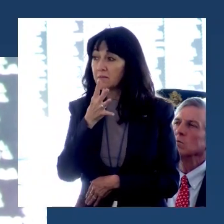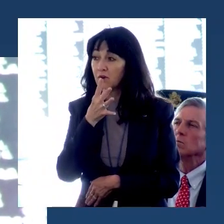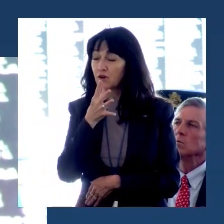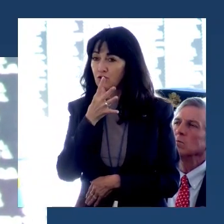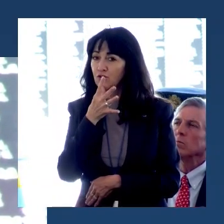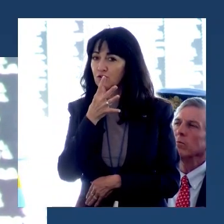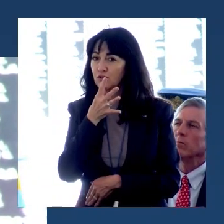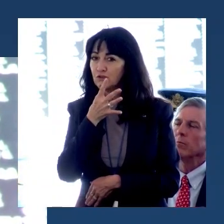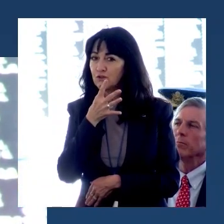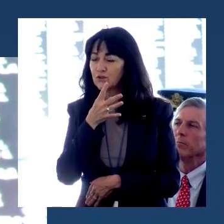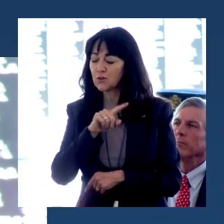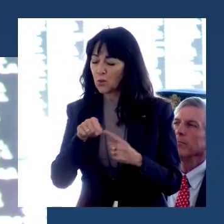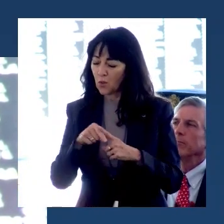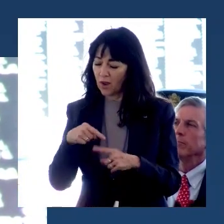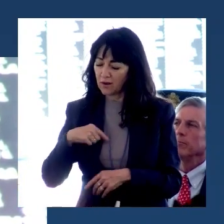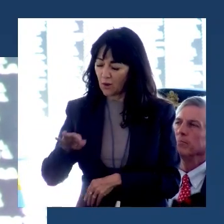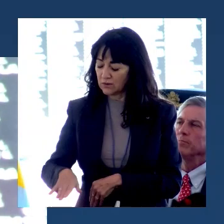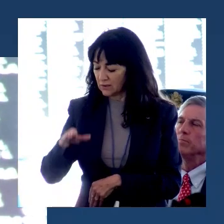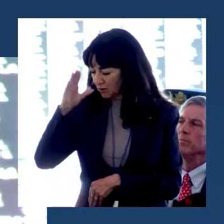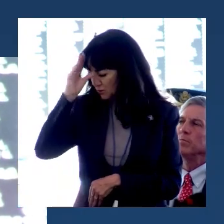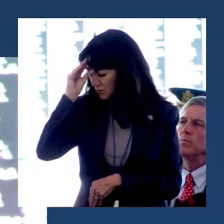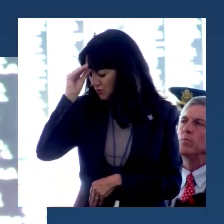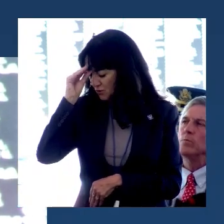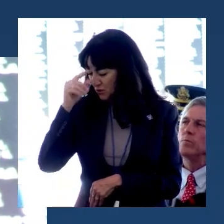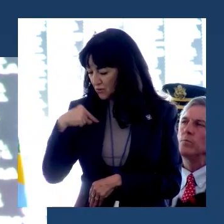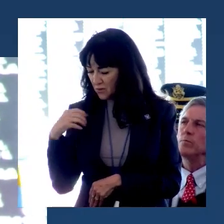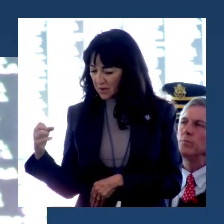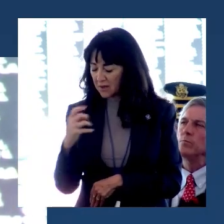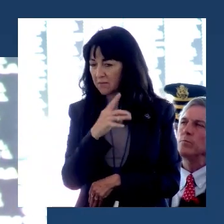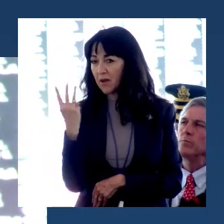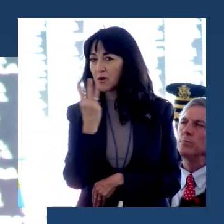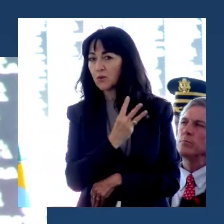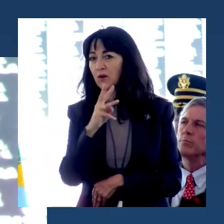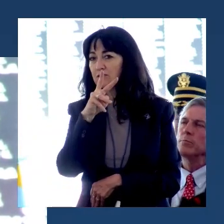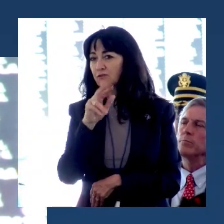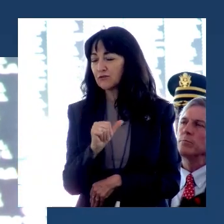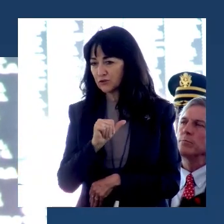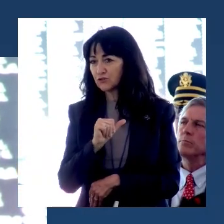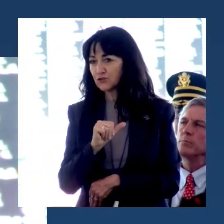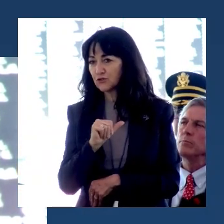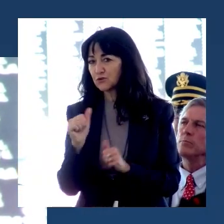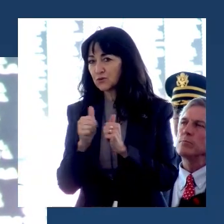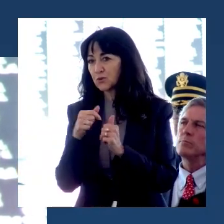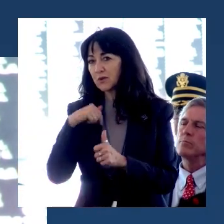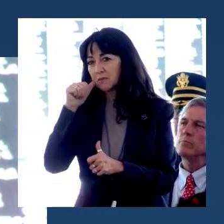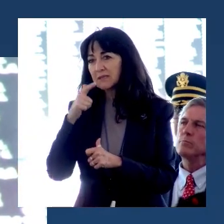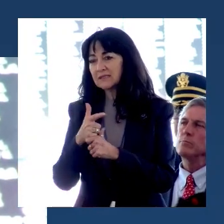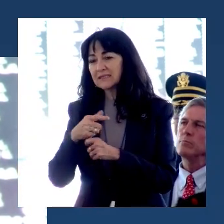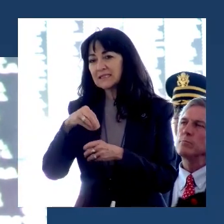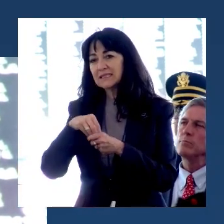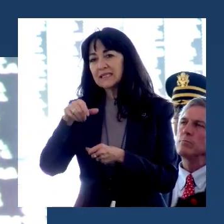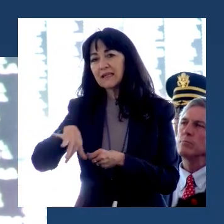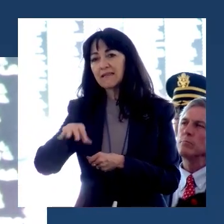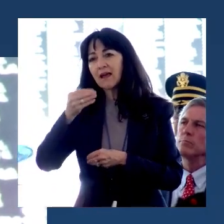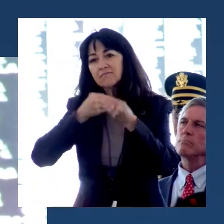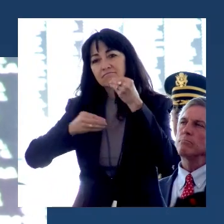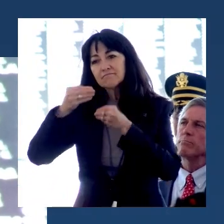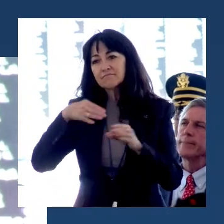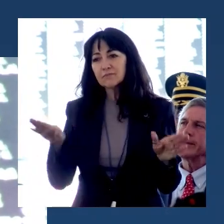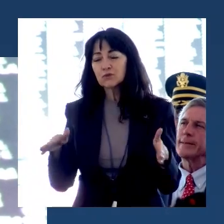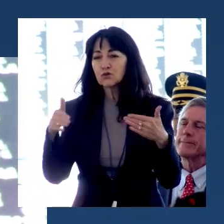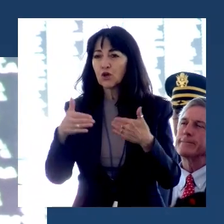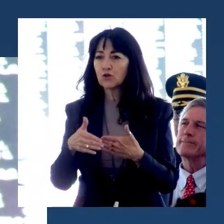My mother once showed me when I was a little boy, and we went back to West Virginia where my sister and I were born. And they were in the dining room of their house